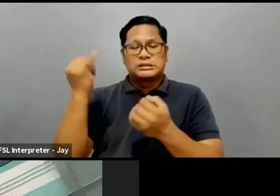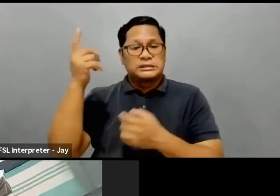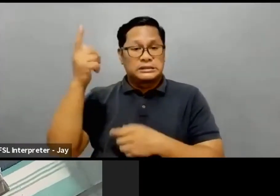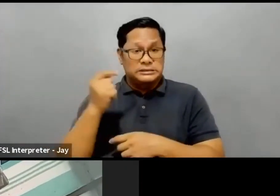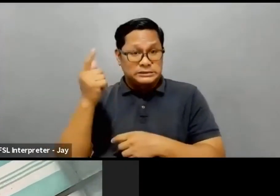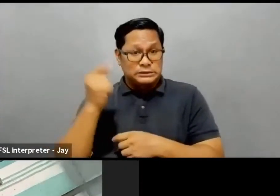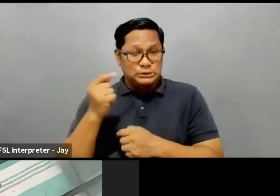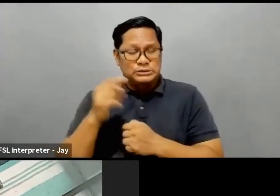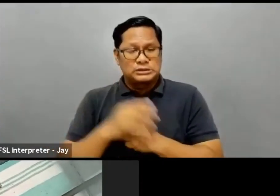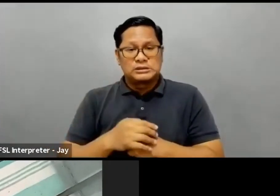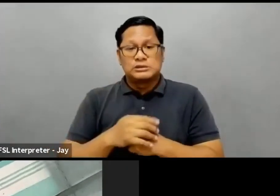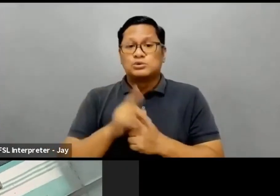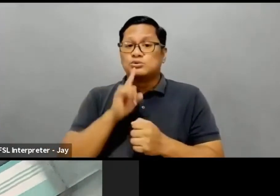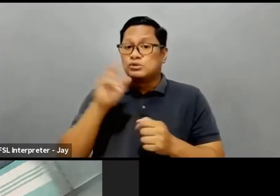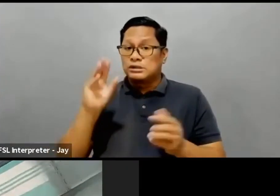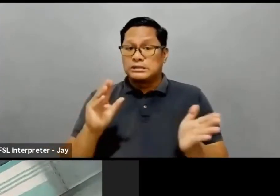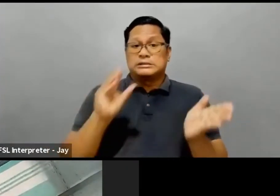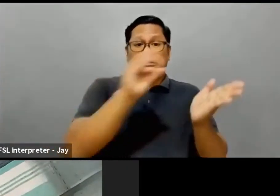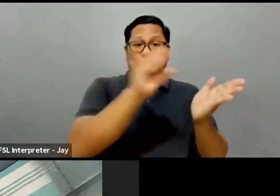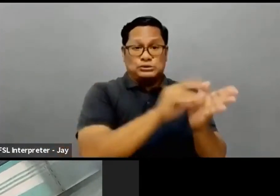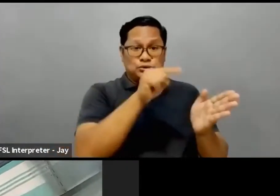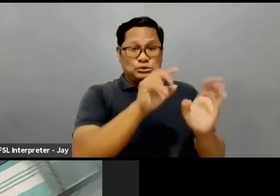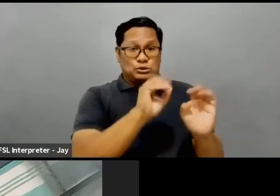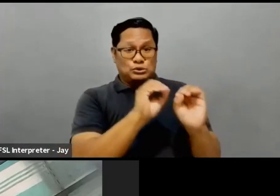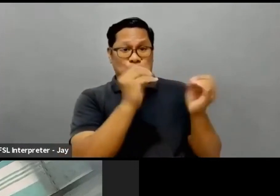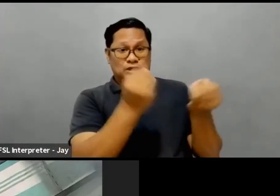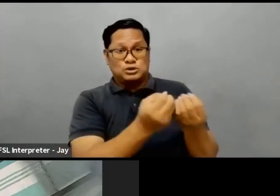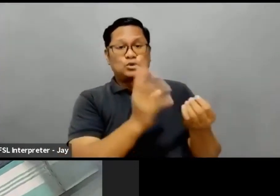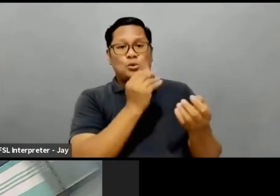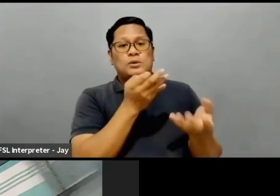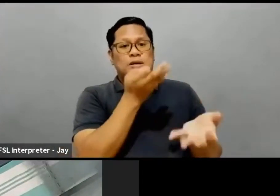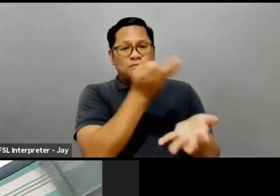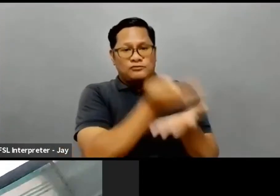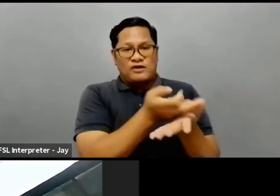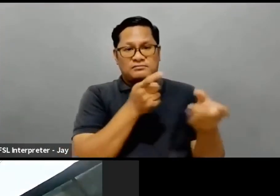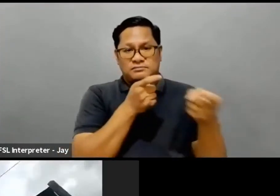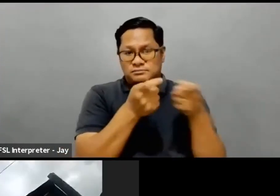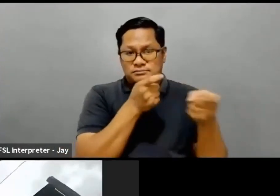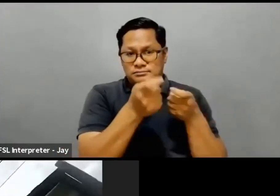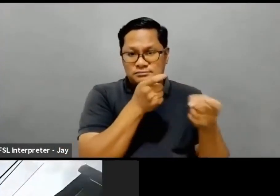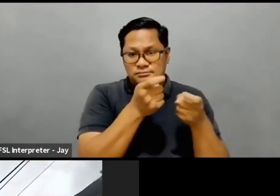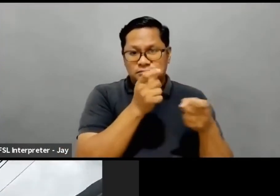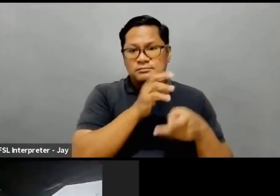to another organization that's going to minister the funds.